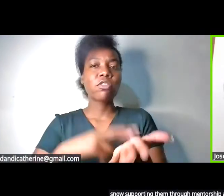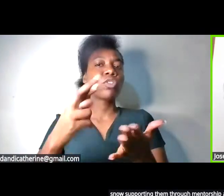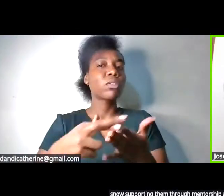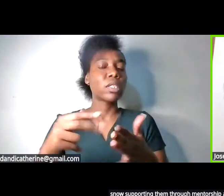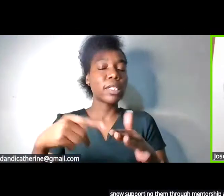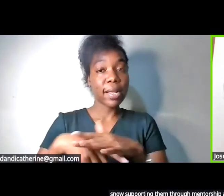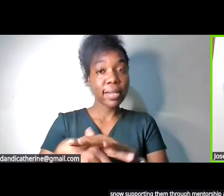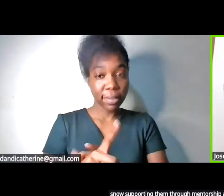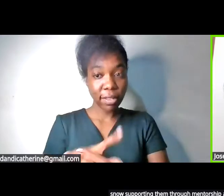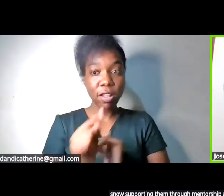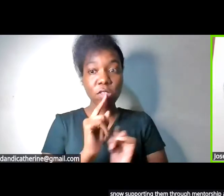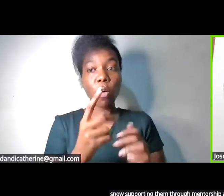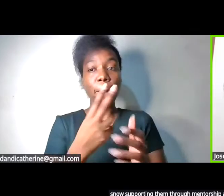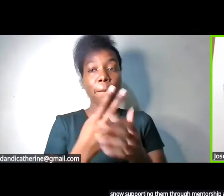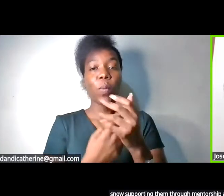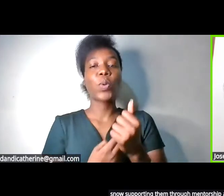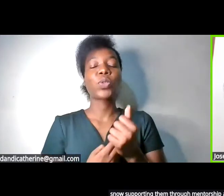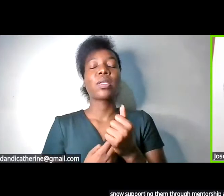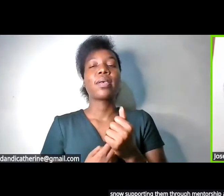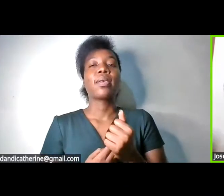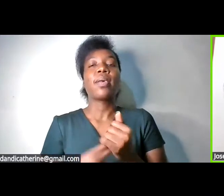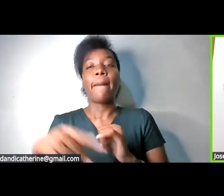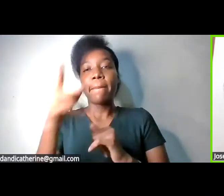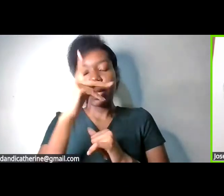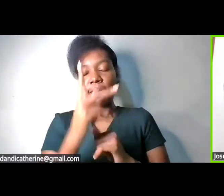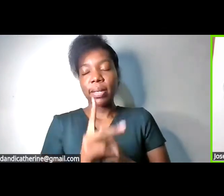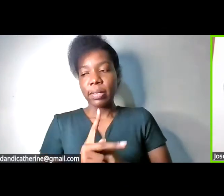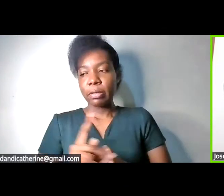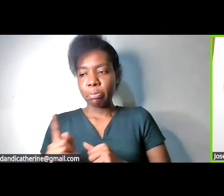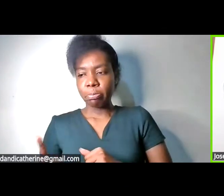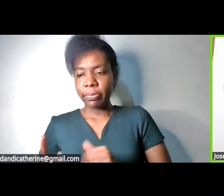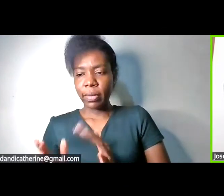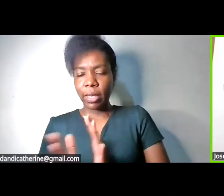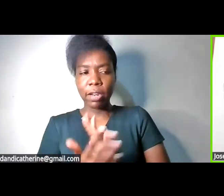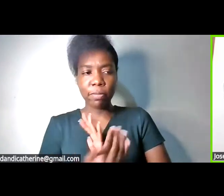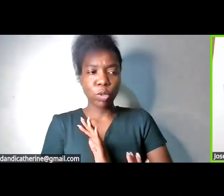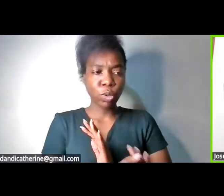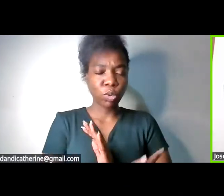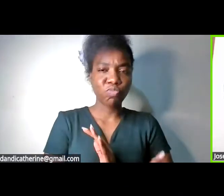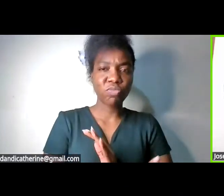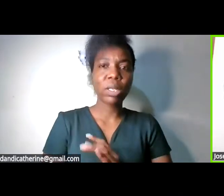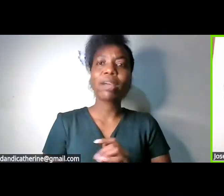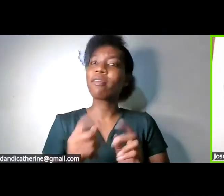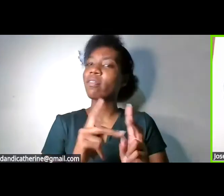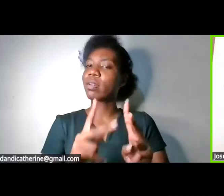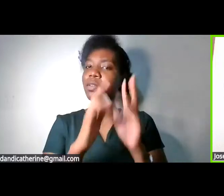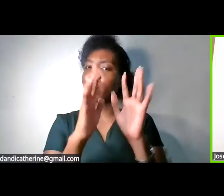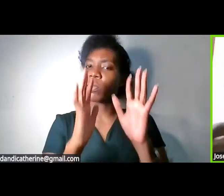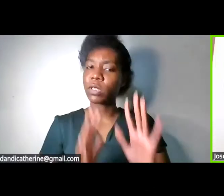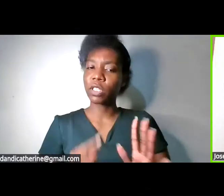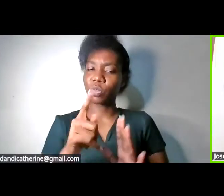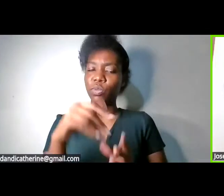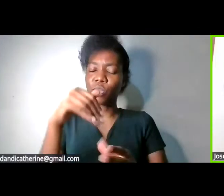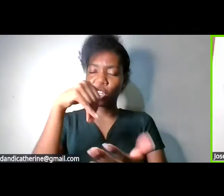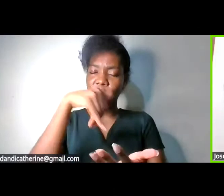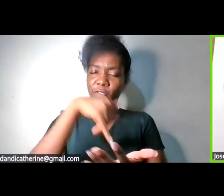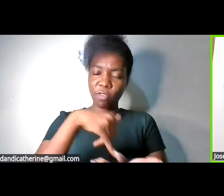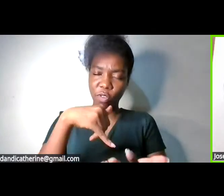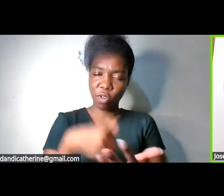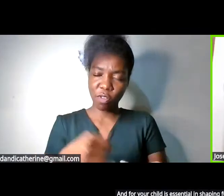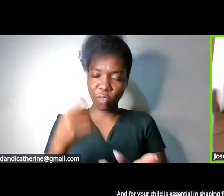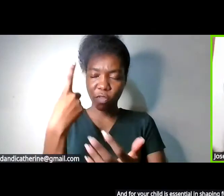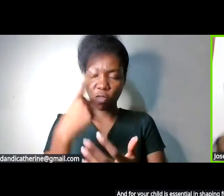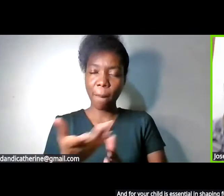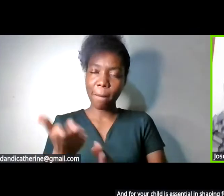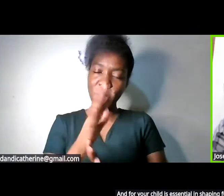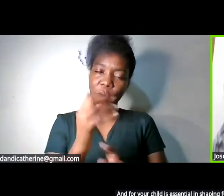a parent and for your child, is essential in shaping future-ready global citizens that can come back and work here in East